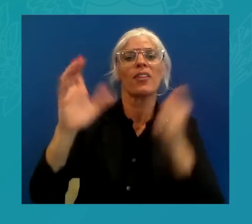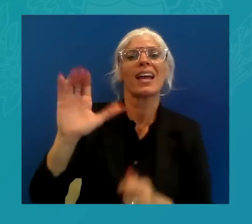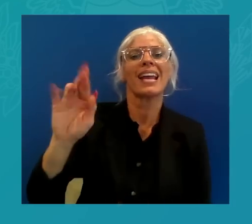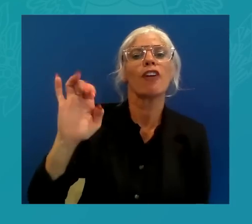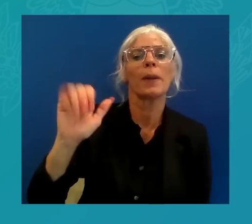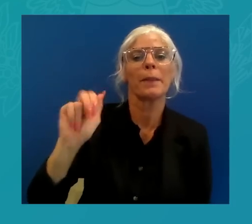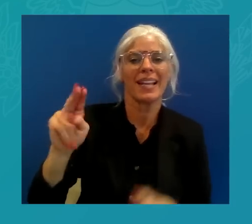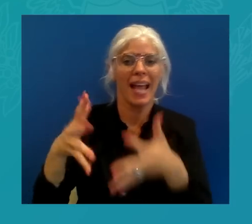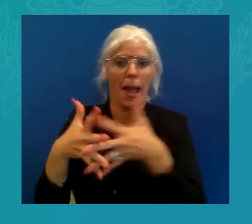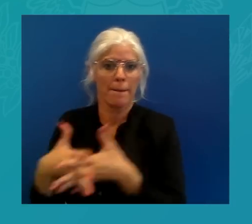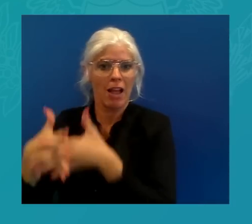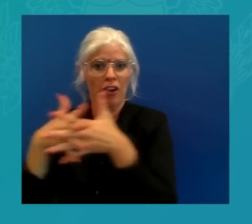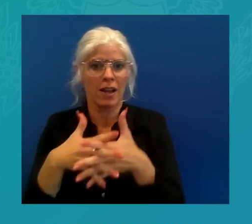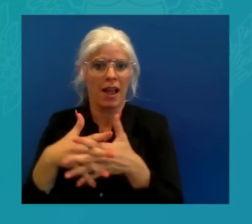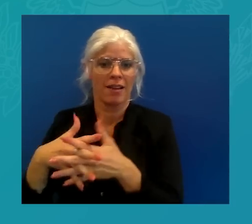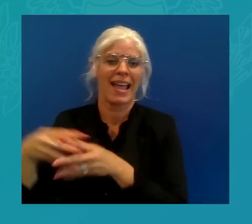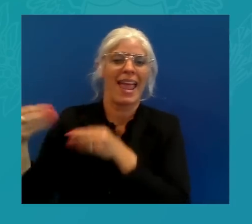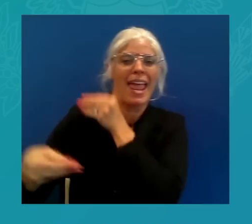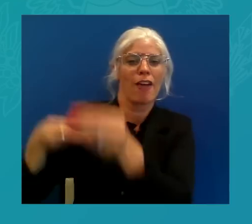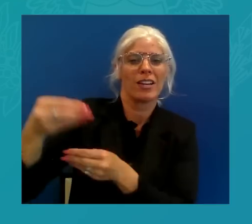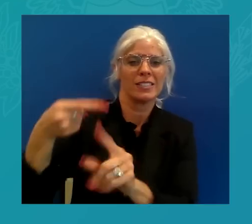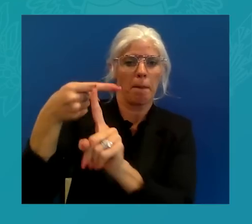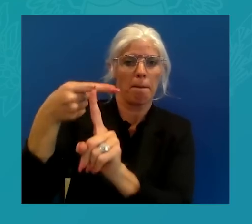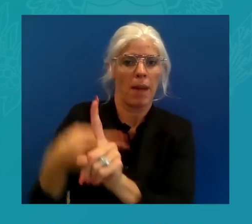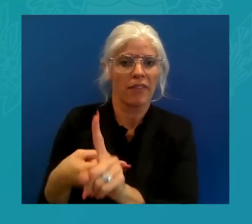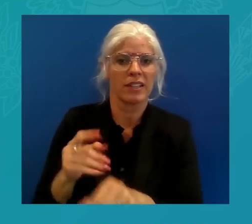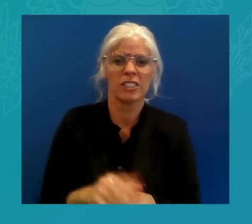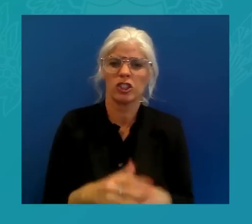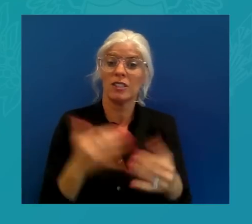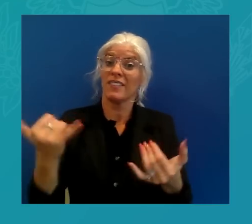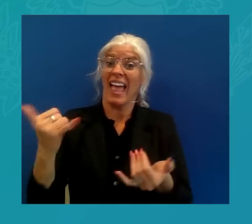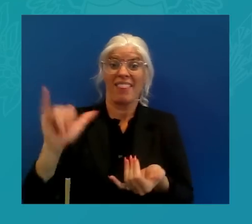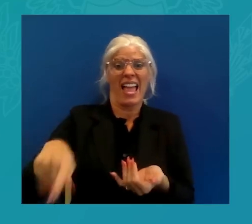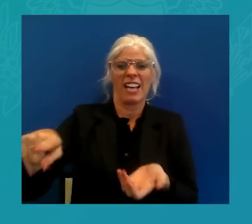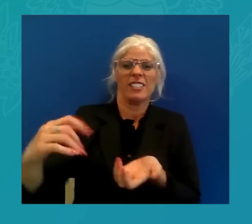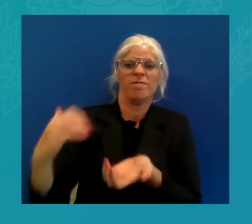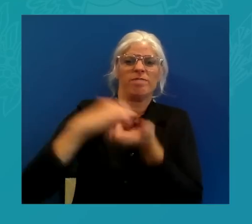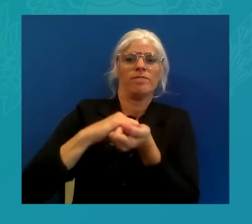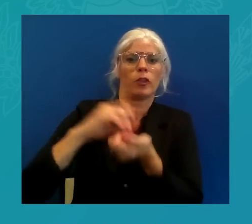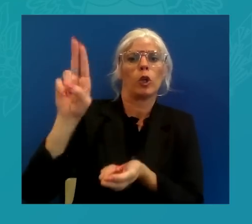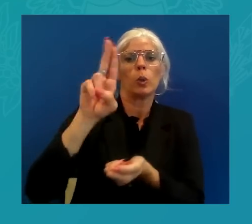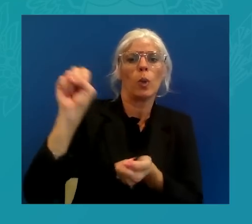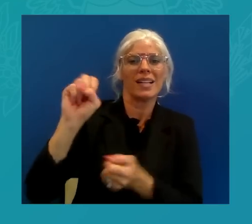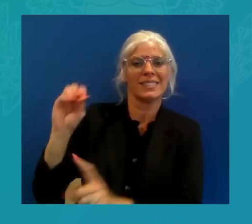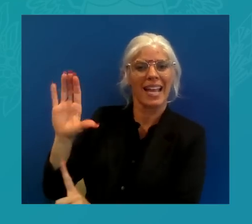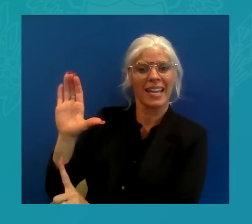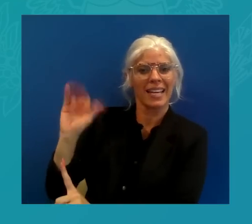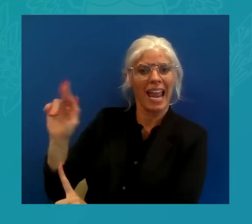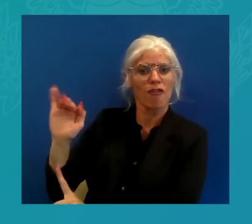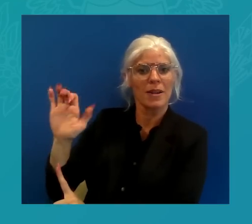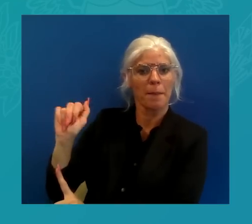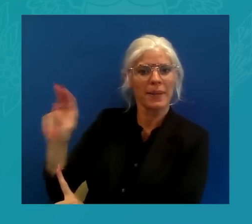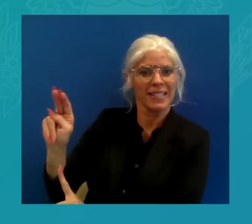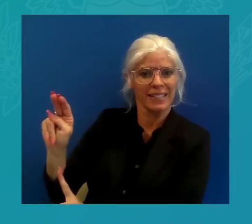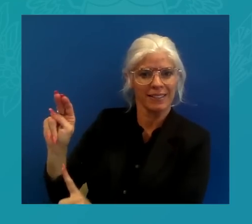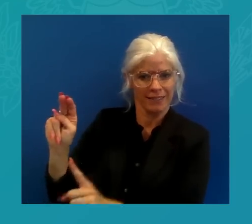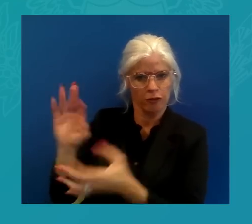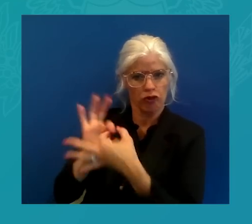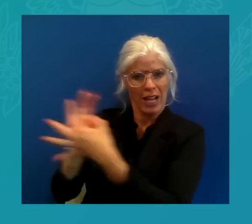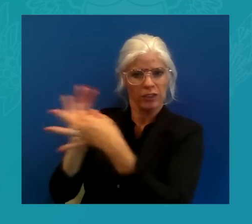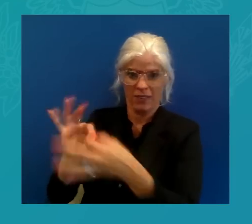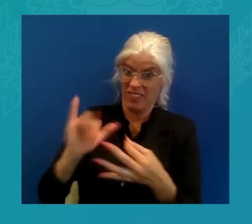Strengthening the U.S. Caribbean relationship is a priority for me, as it is for President Joe Biden. And